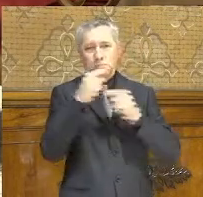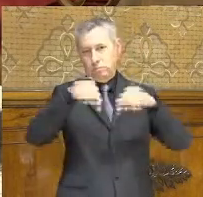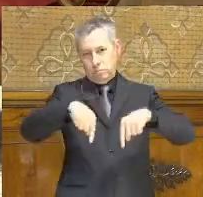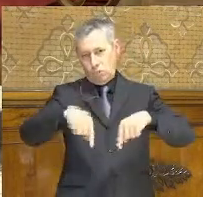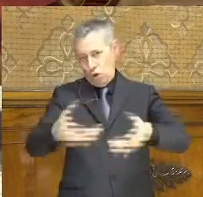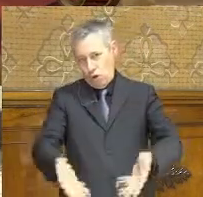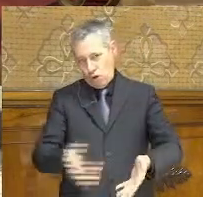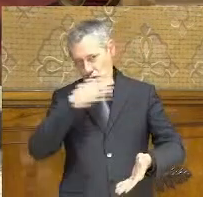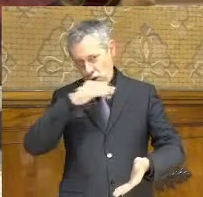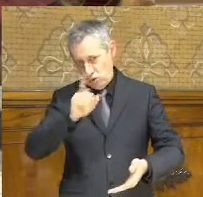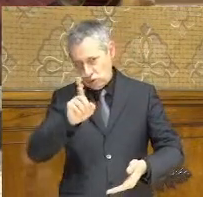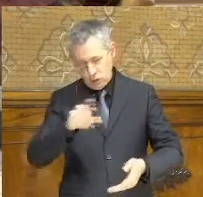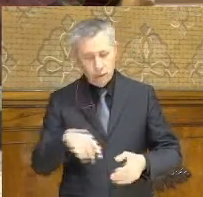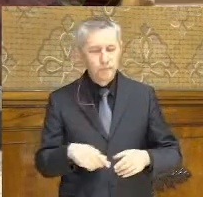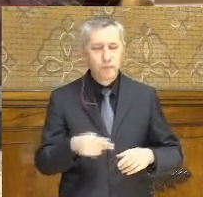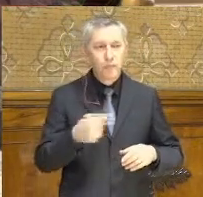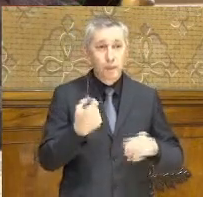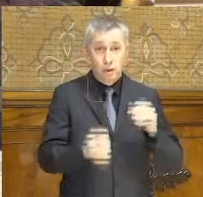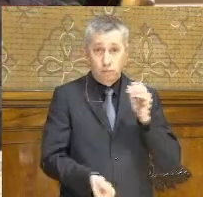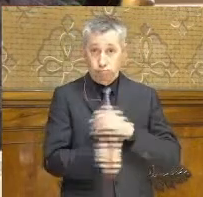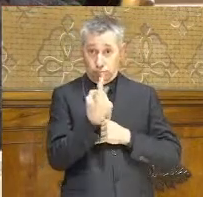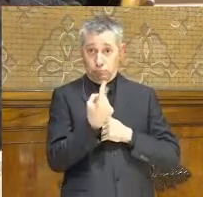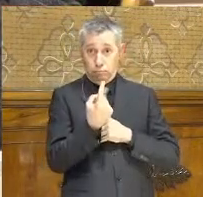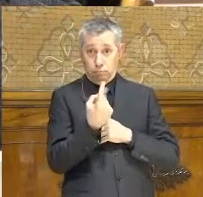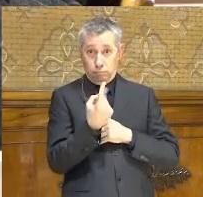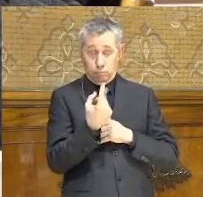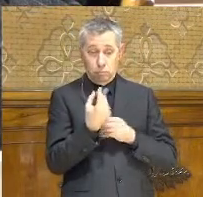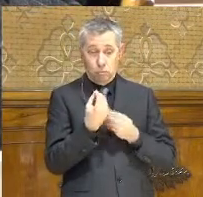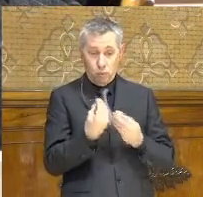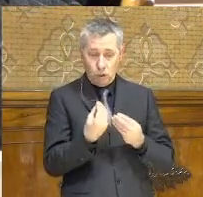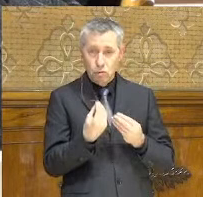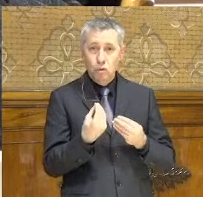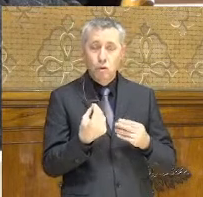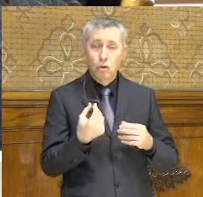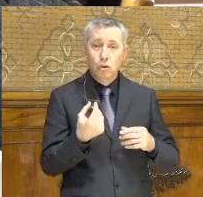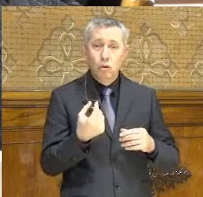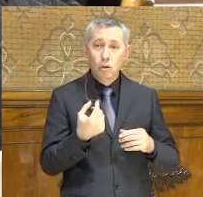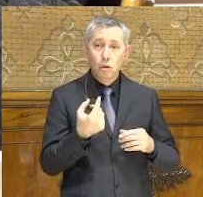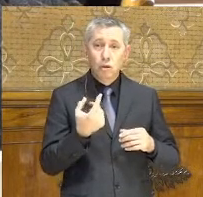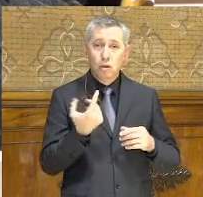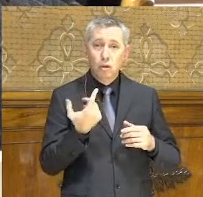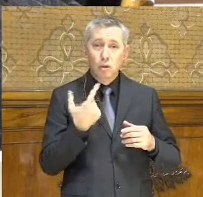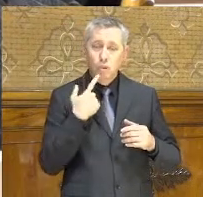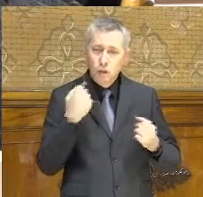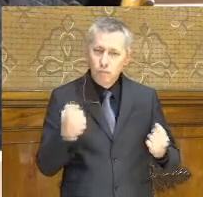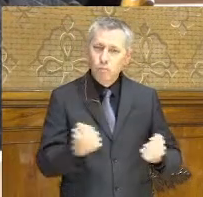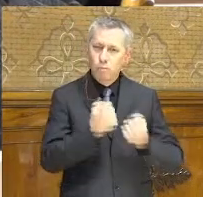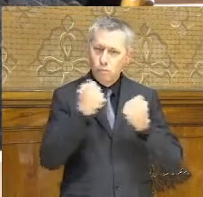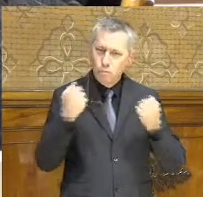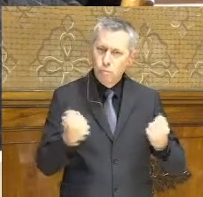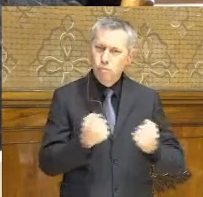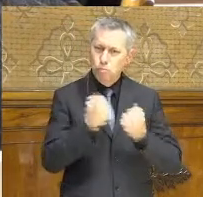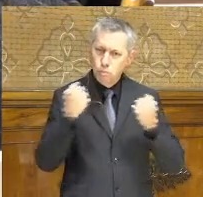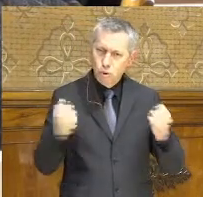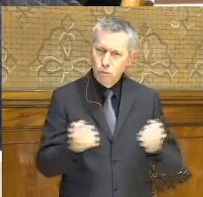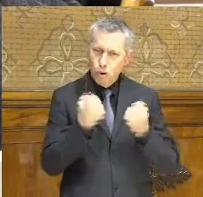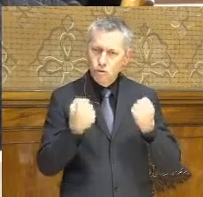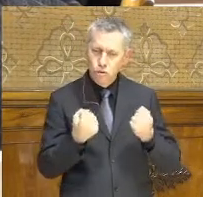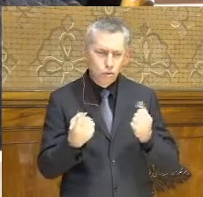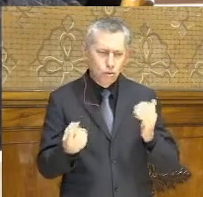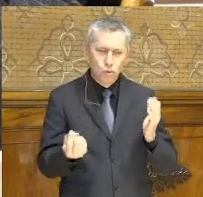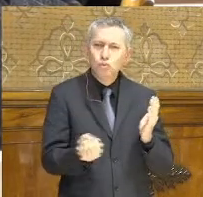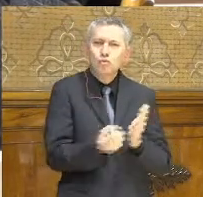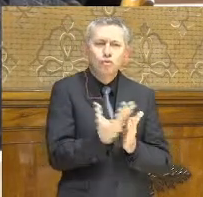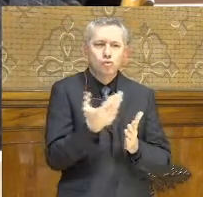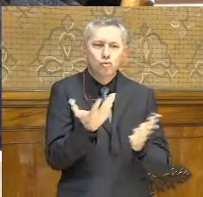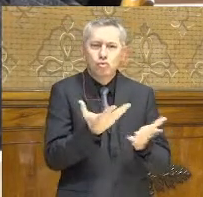the way in which a text produces its own event even in the speaking. It's rather like Arendt saying that